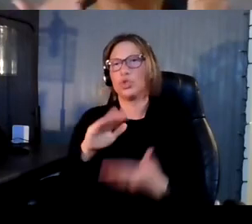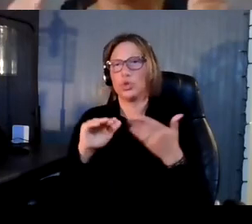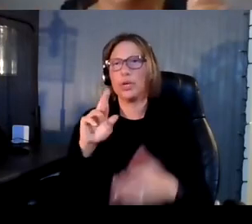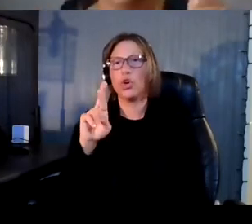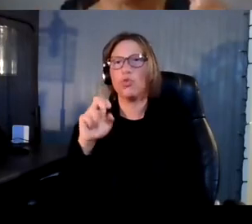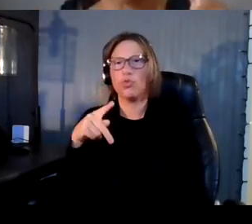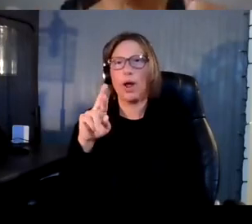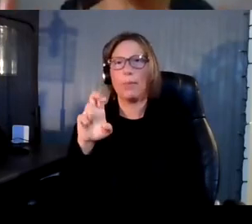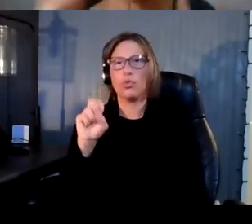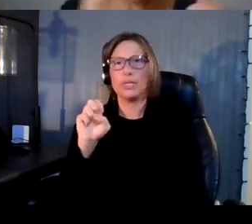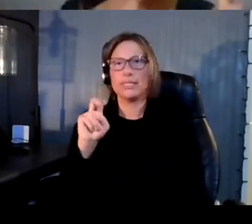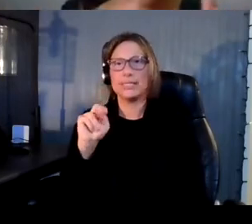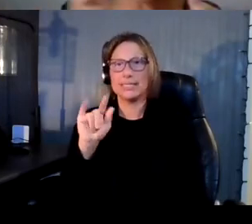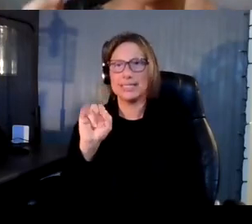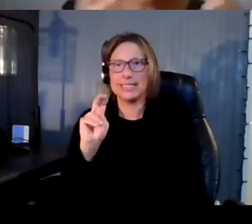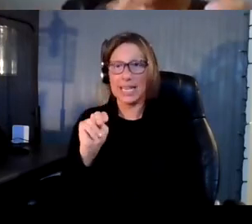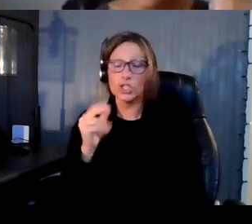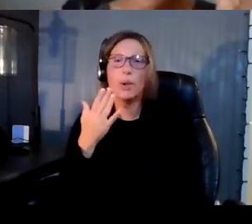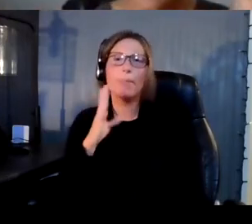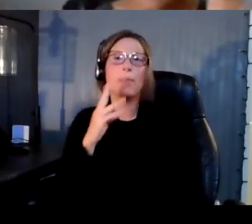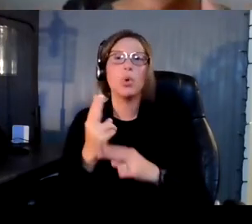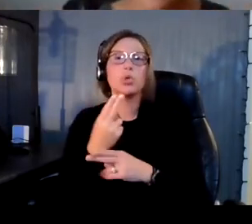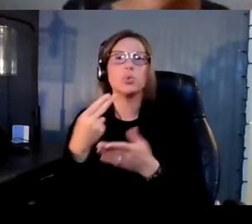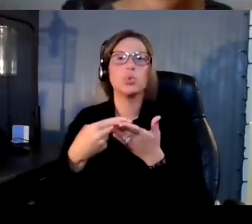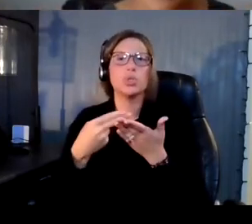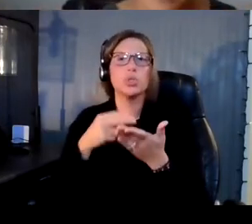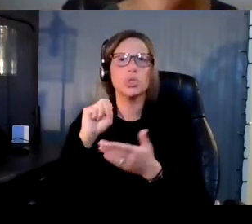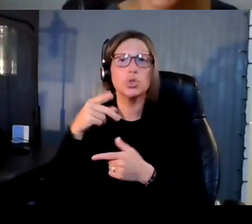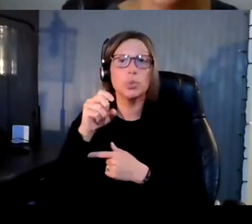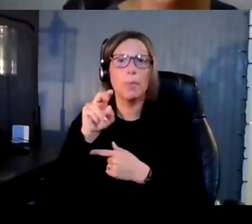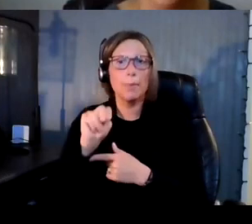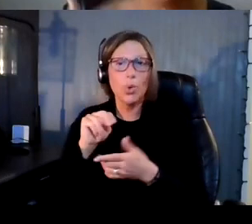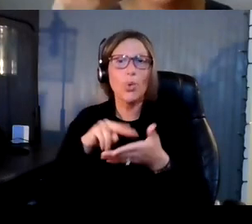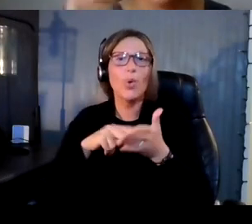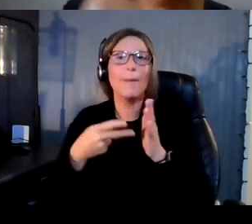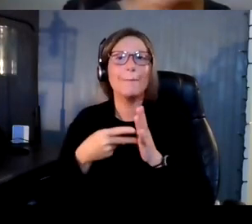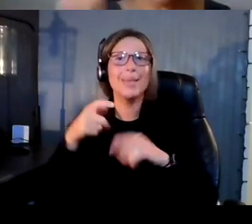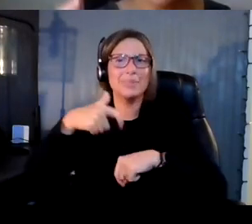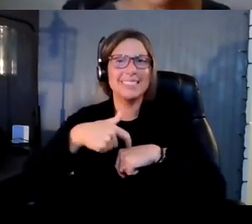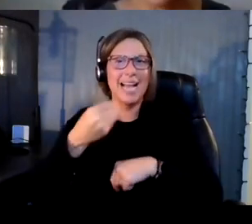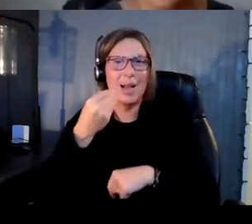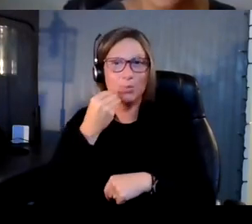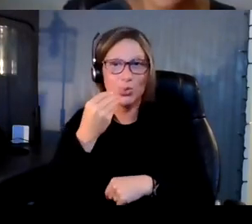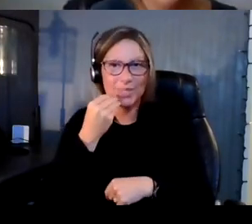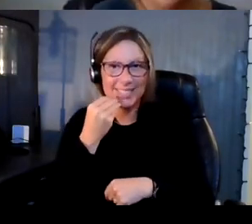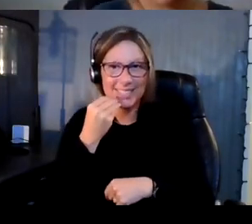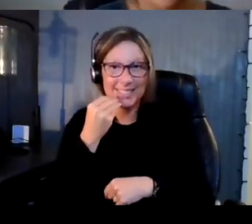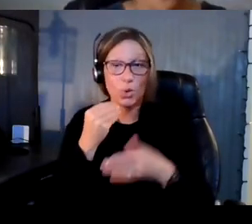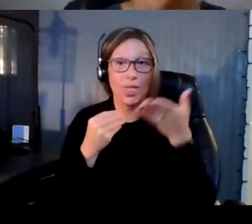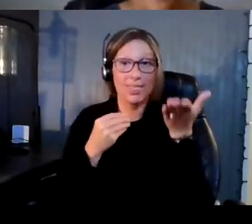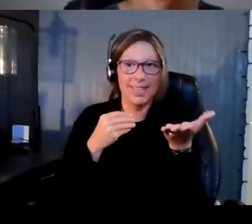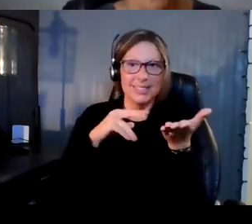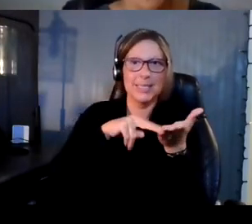to mean time to eat. So that's where I'm getting into that symbolization and that this means this. So